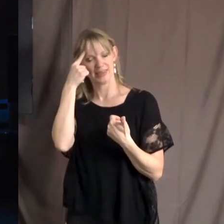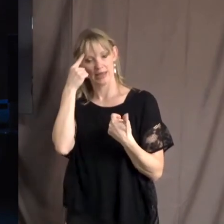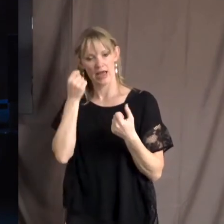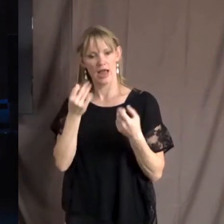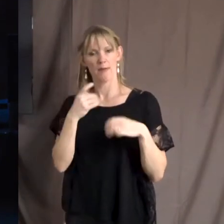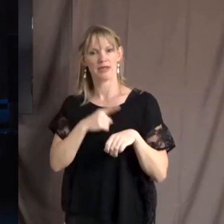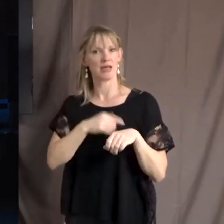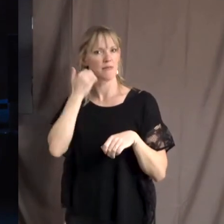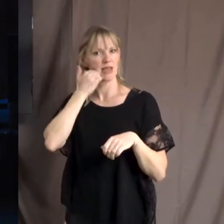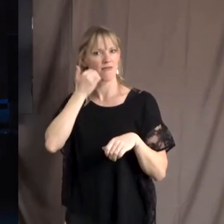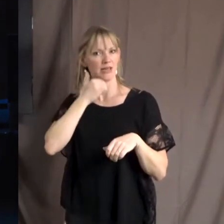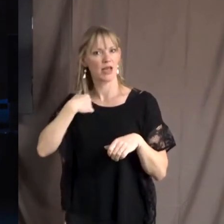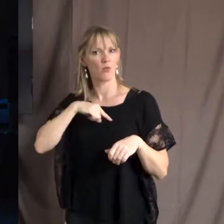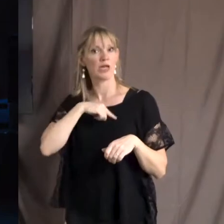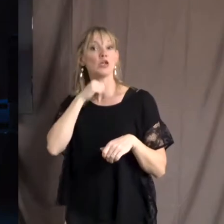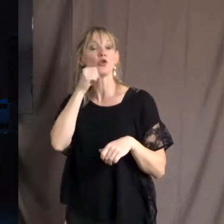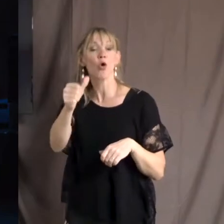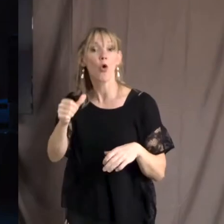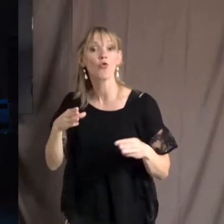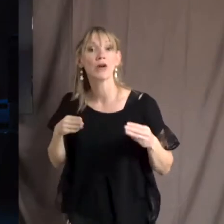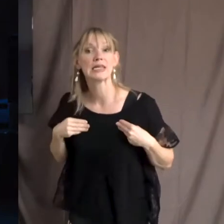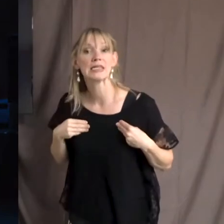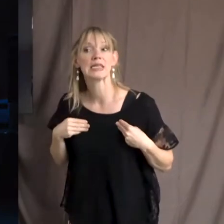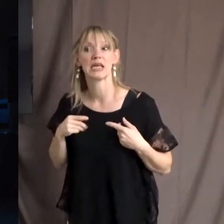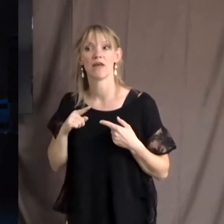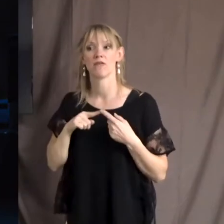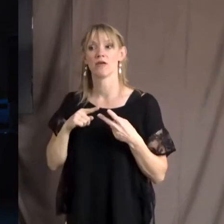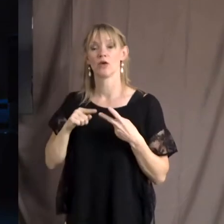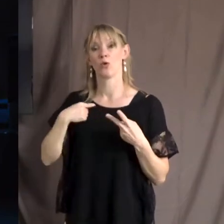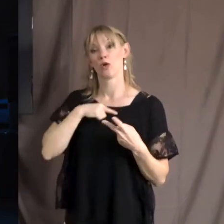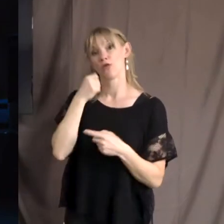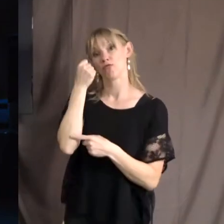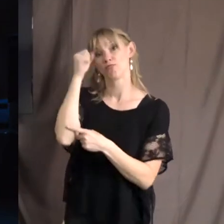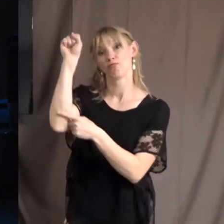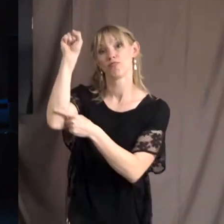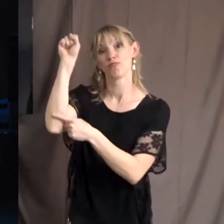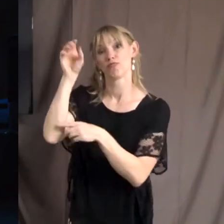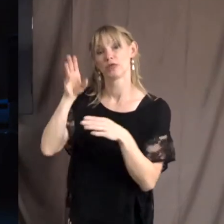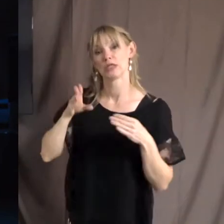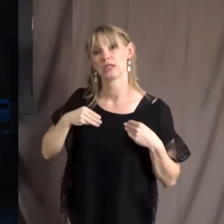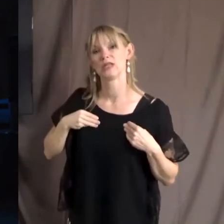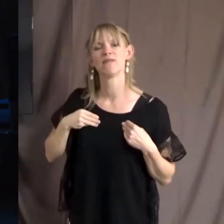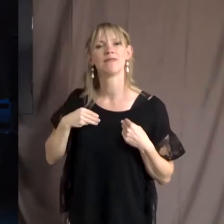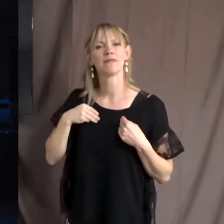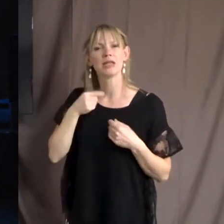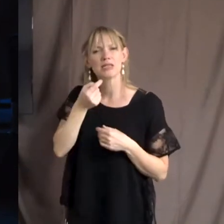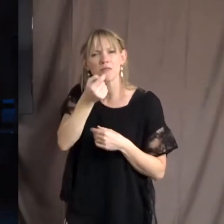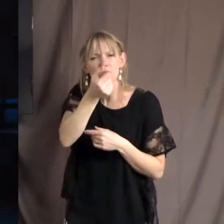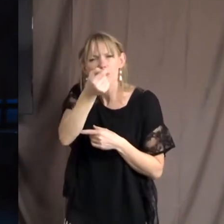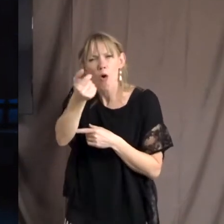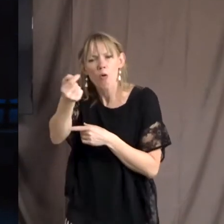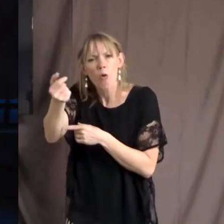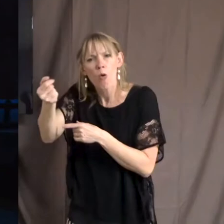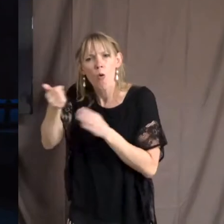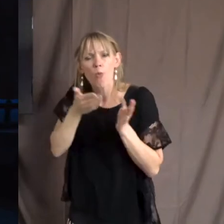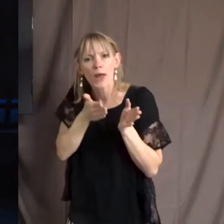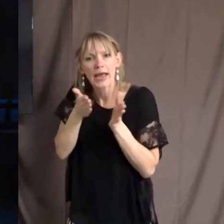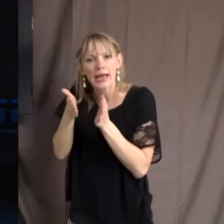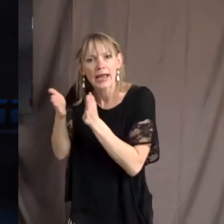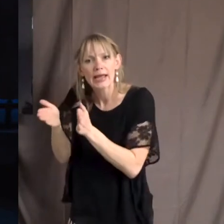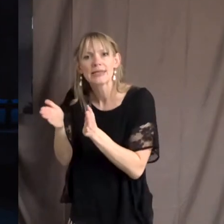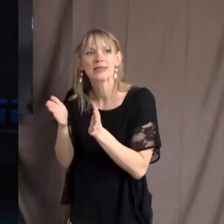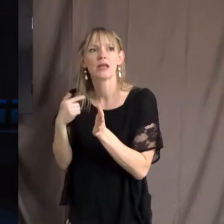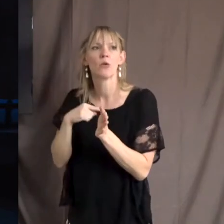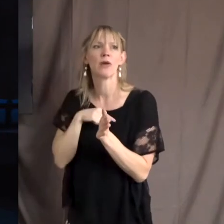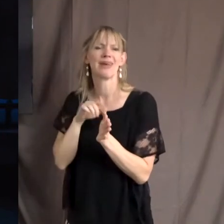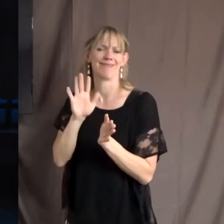don't receive, or how we are resistant to receivership. In little ways that we put our hand